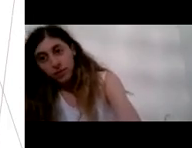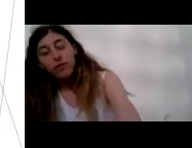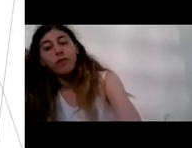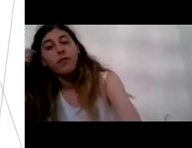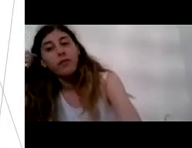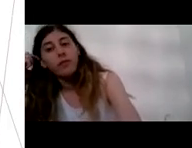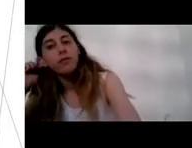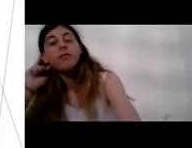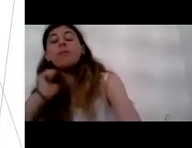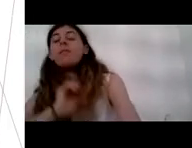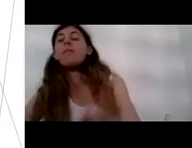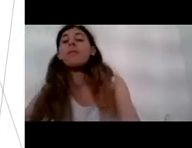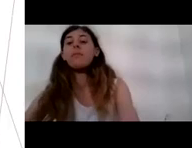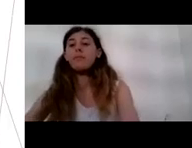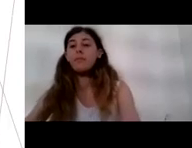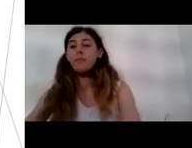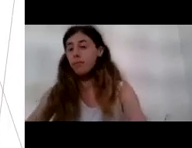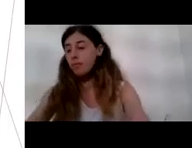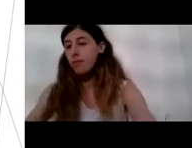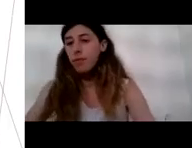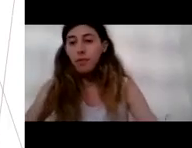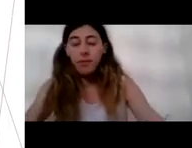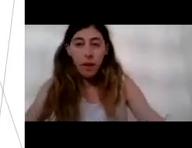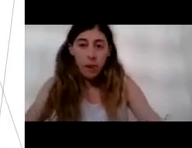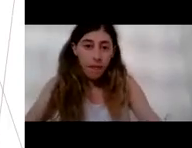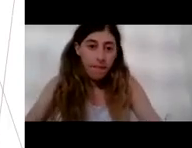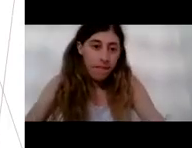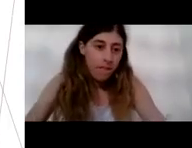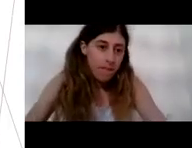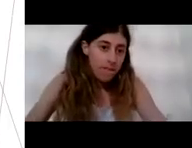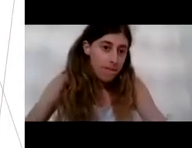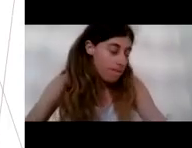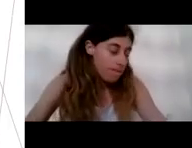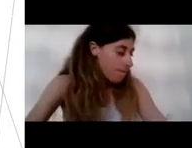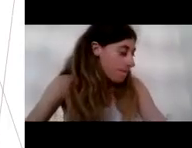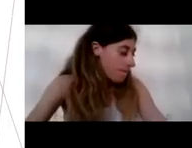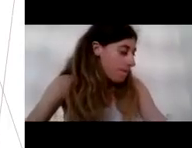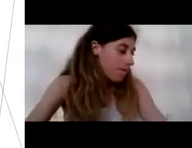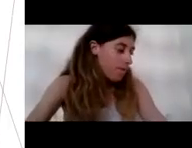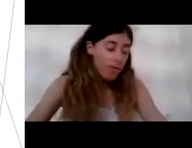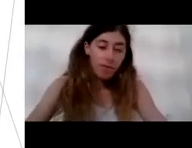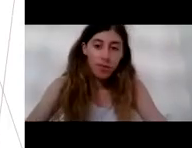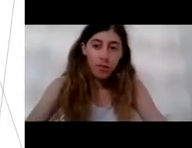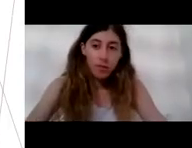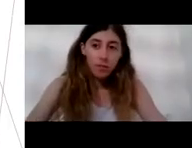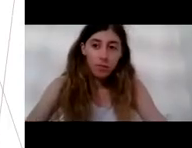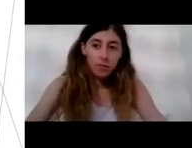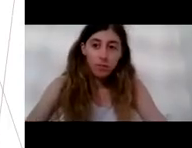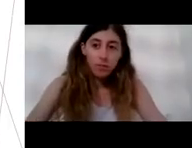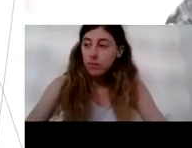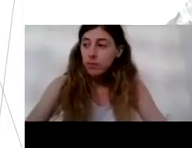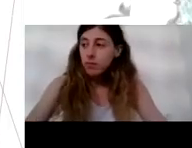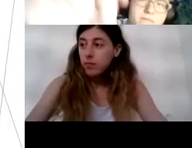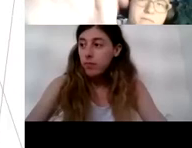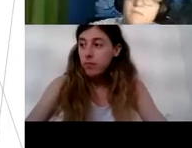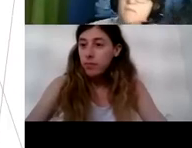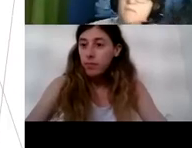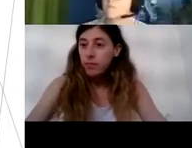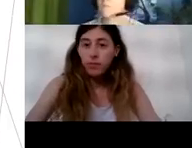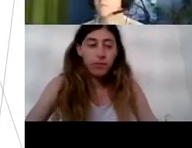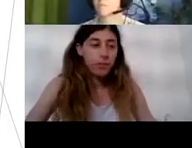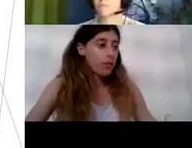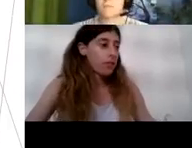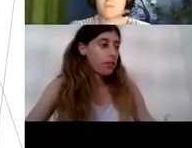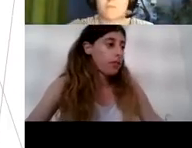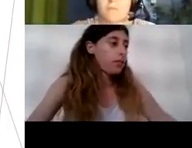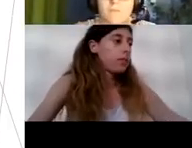and our research is showing is that trans people can't access healthcare because the healthcare doesn't